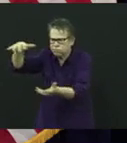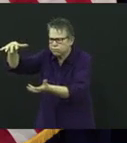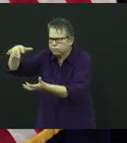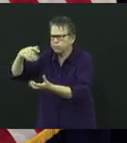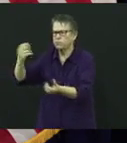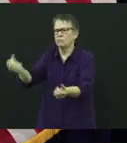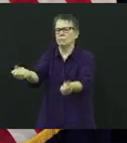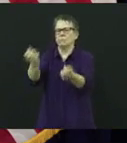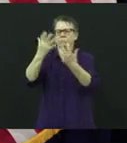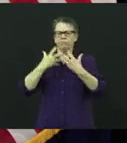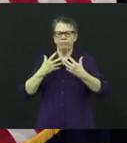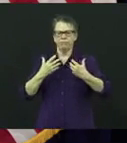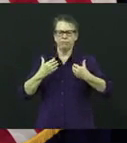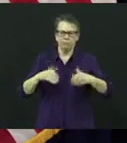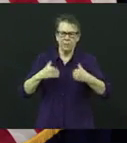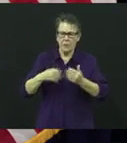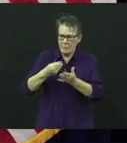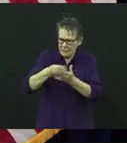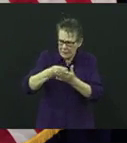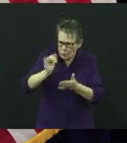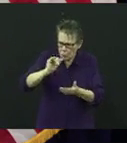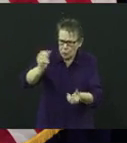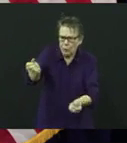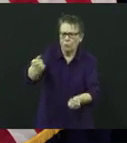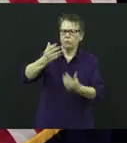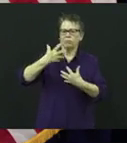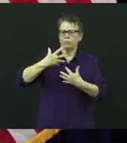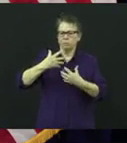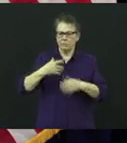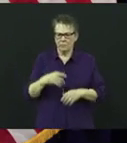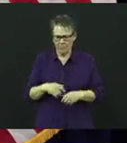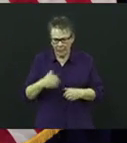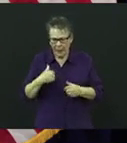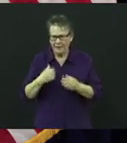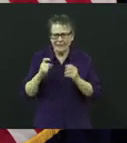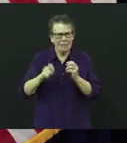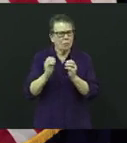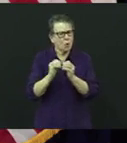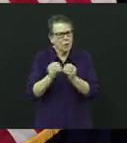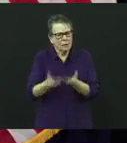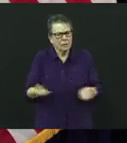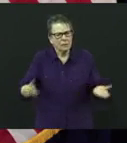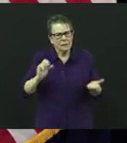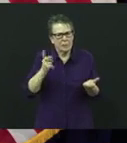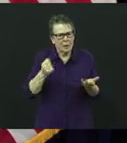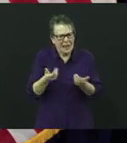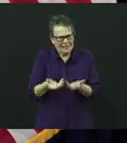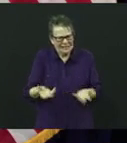with supplies to donate at this time, they should email to the New Jersey State Police at